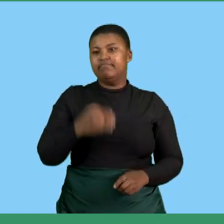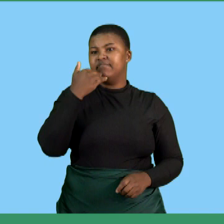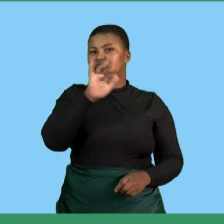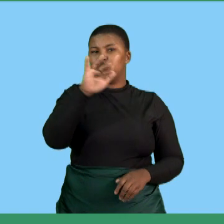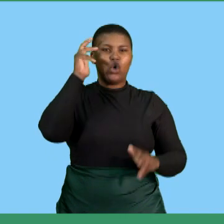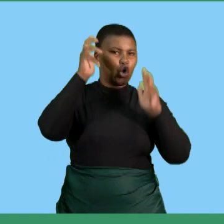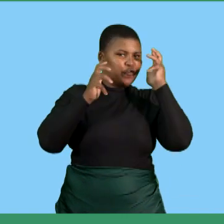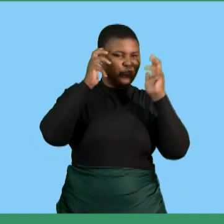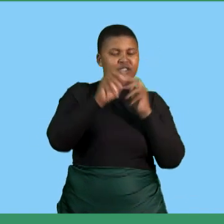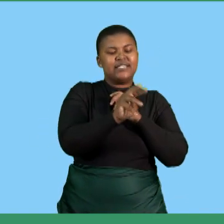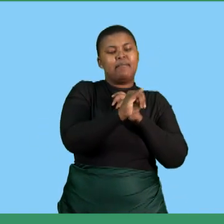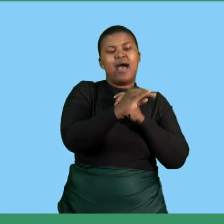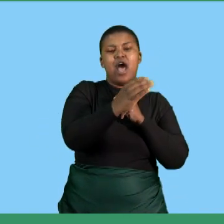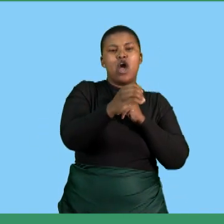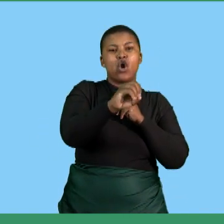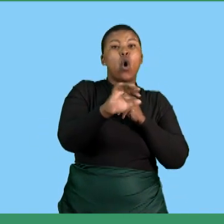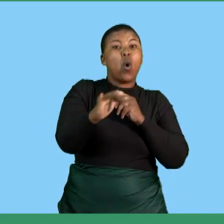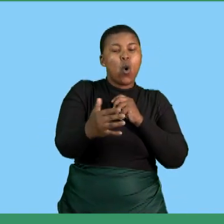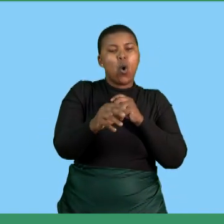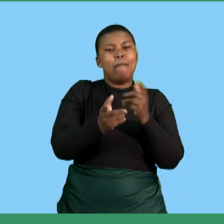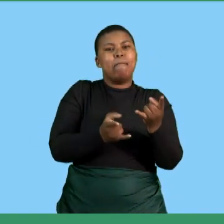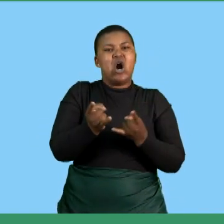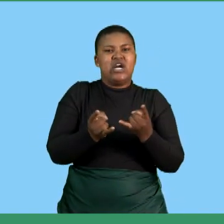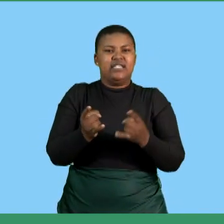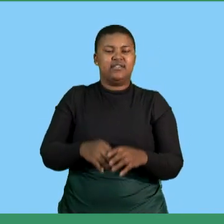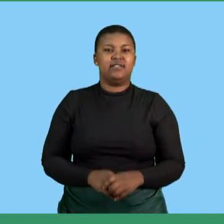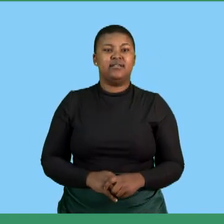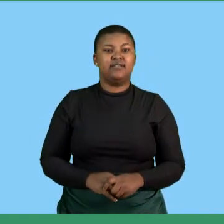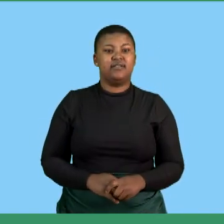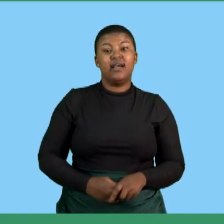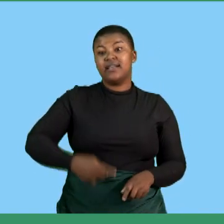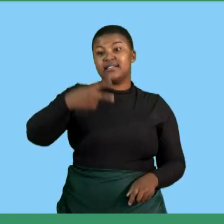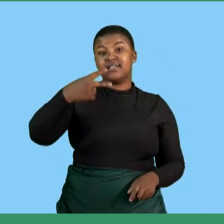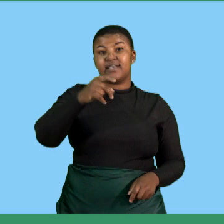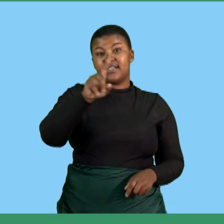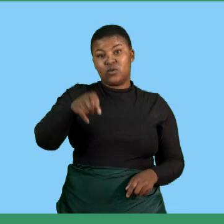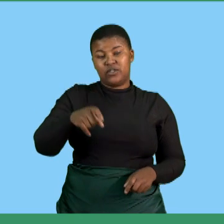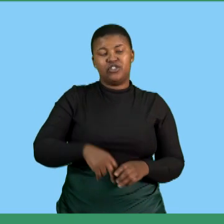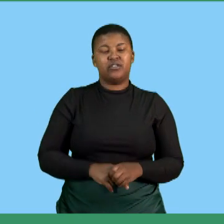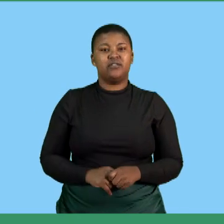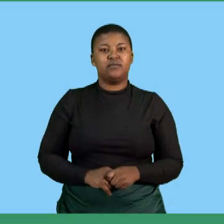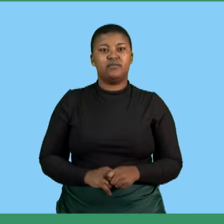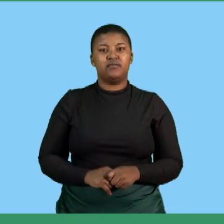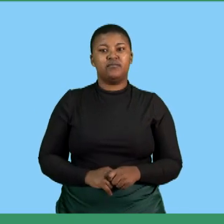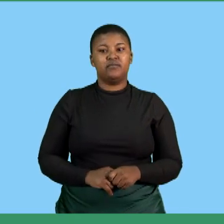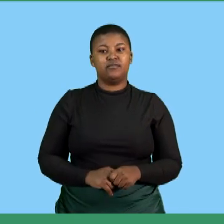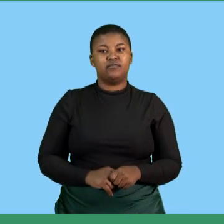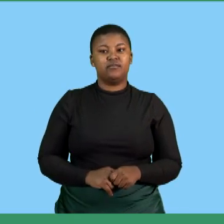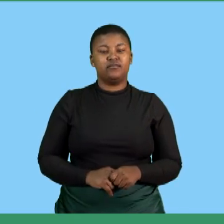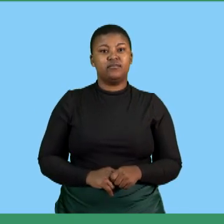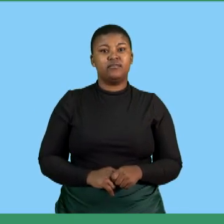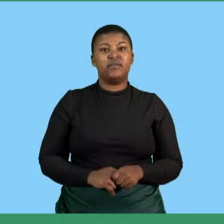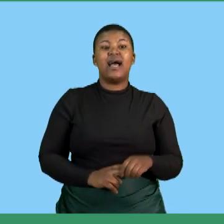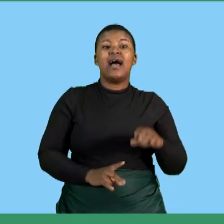to be confused with the micro or the market environment. Our second question or pre-knowledge